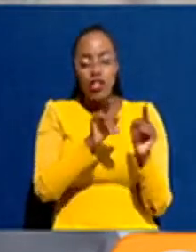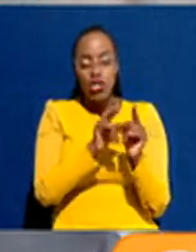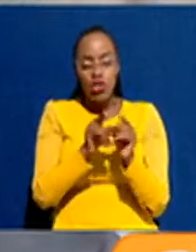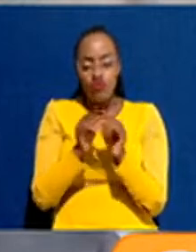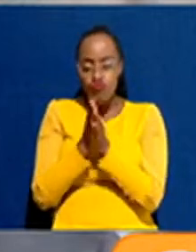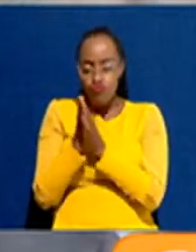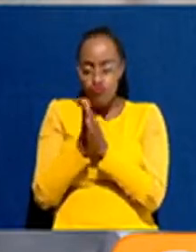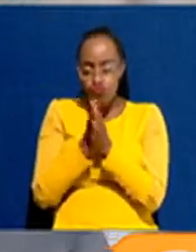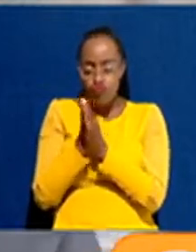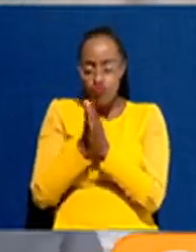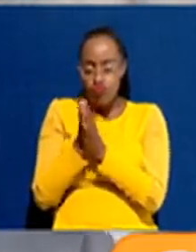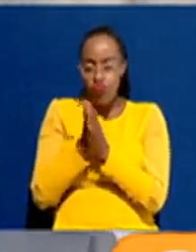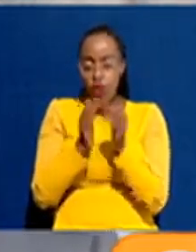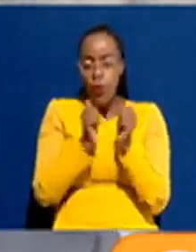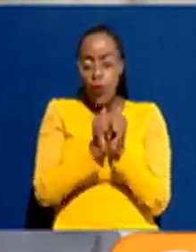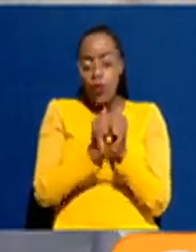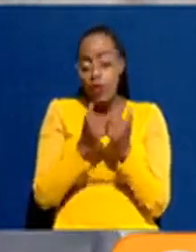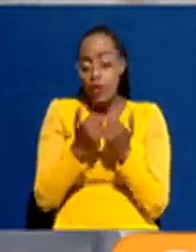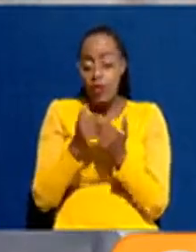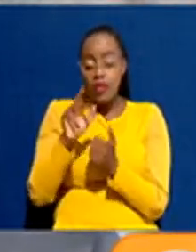the royalty.